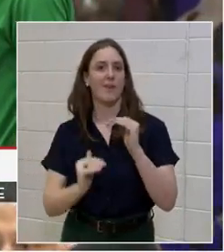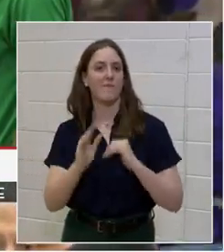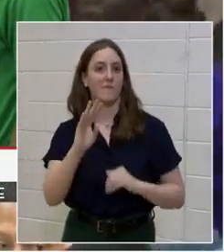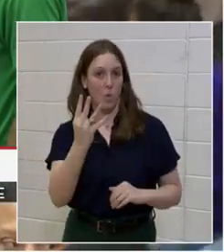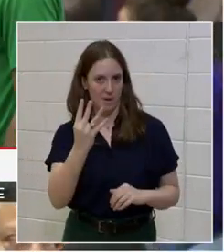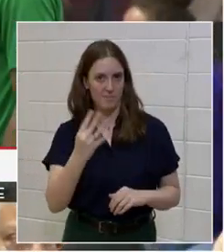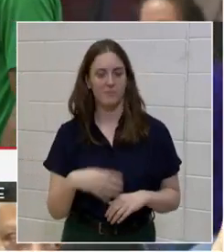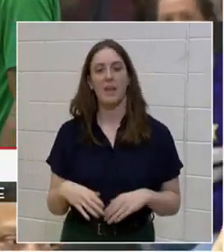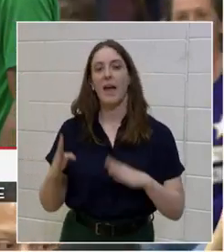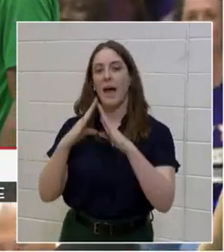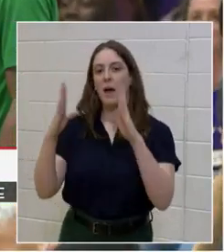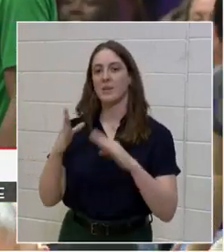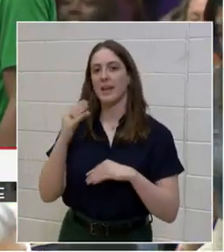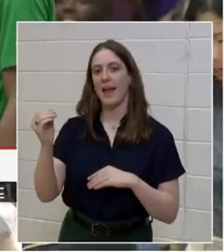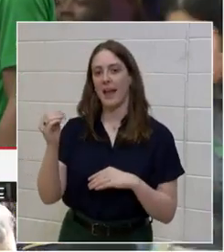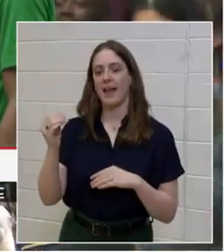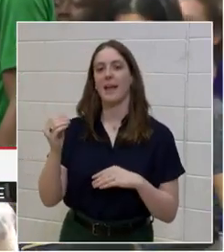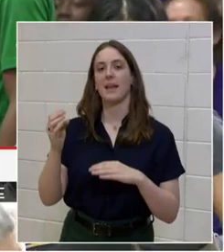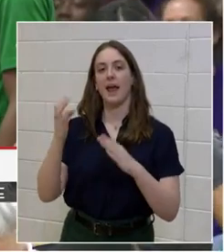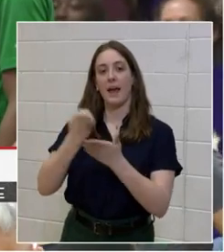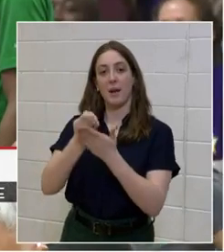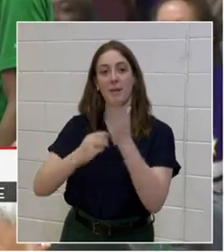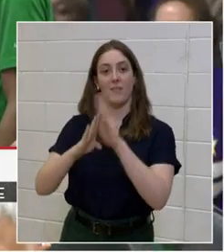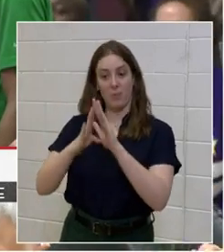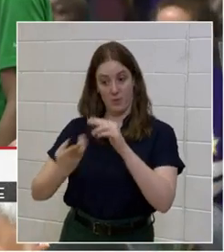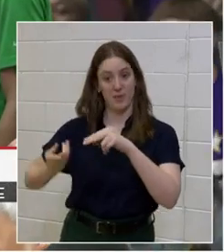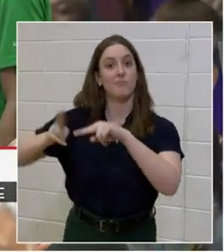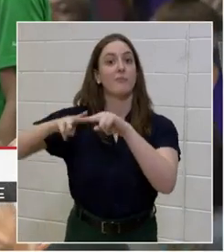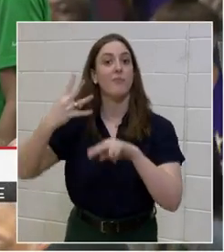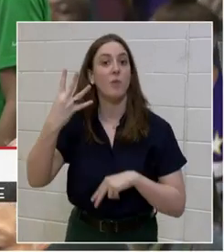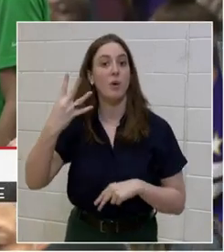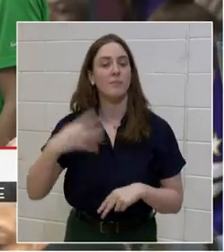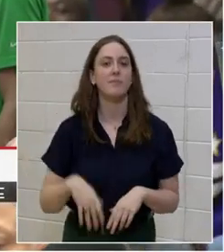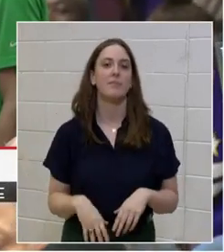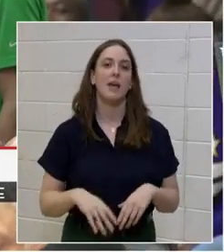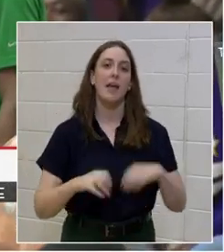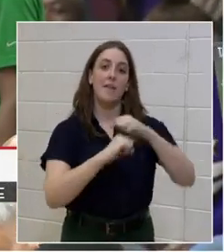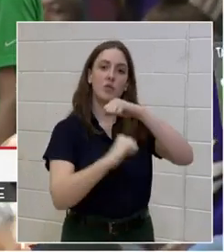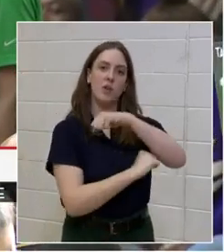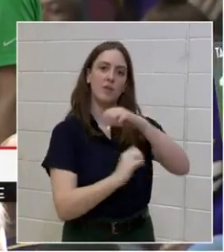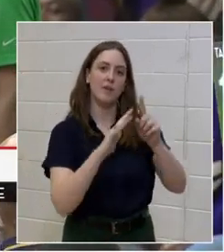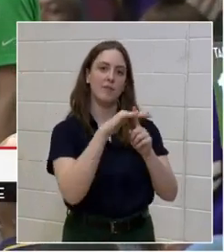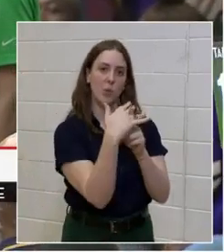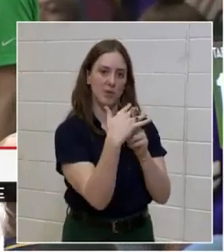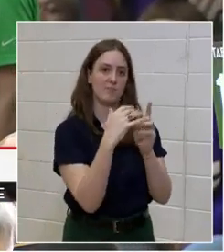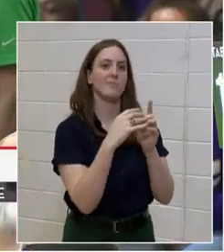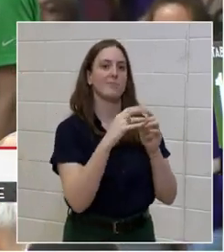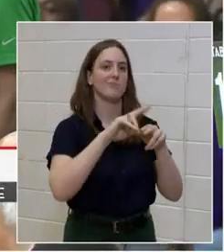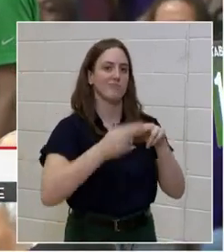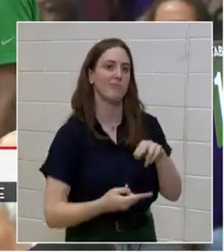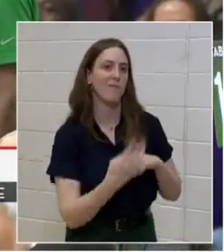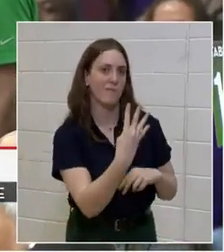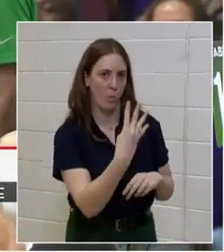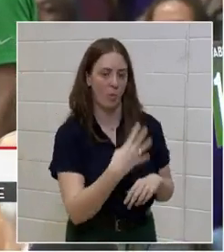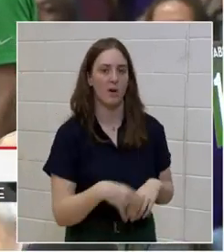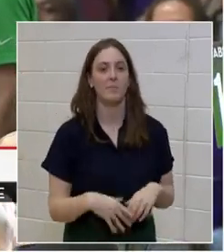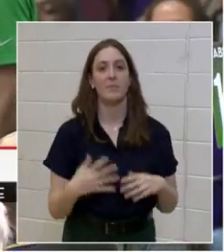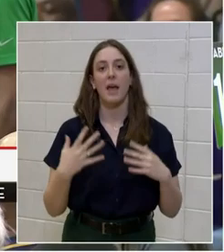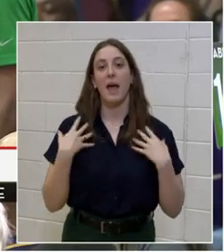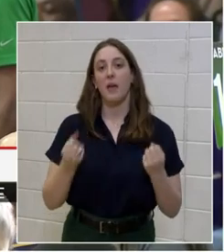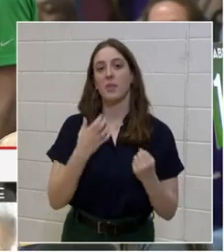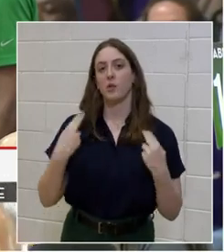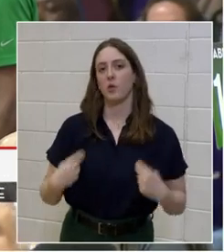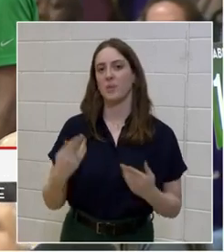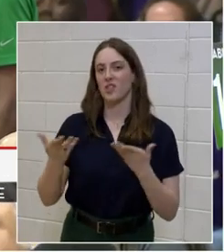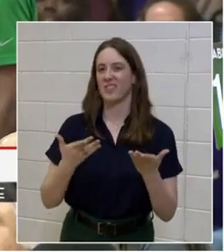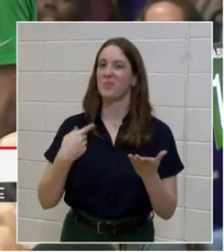development gave 4. Infrastructure and environment took down to 4. Health and Human Services, we